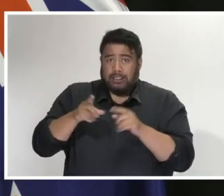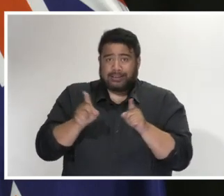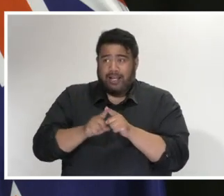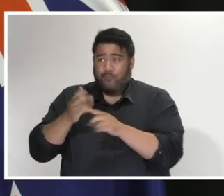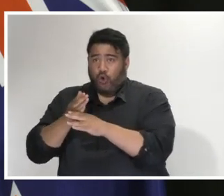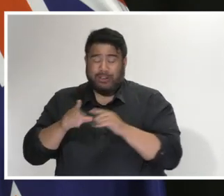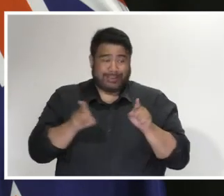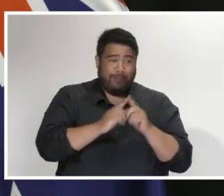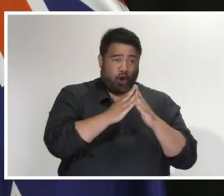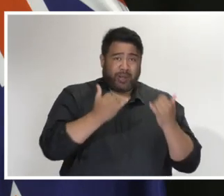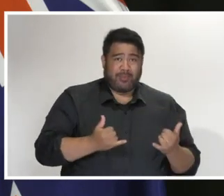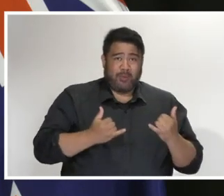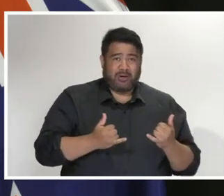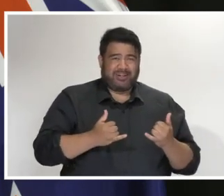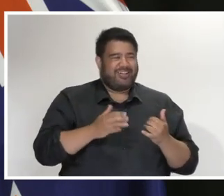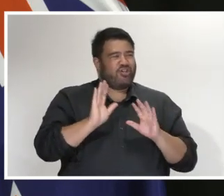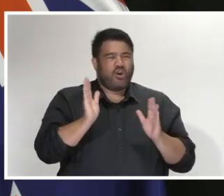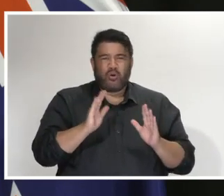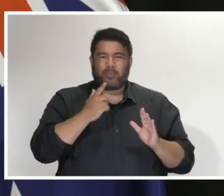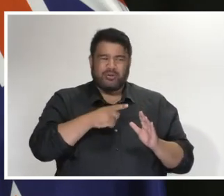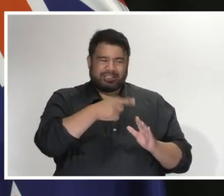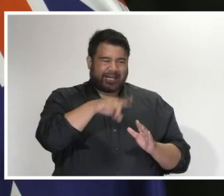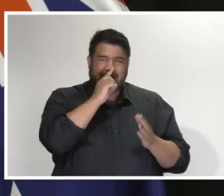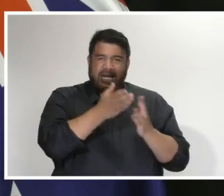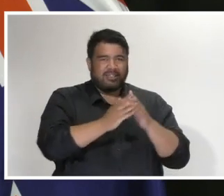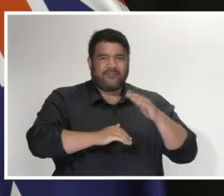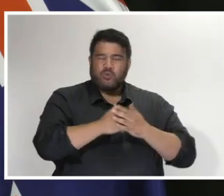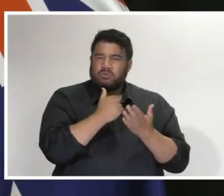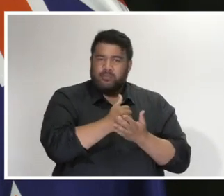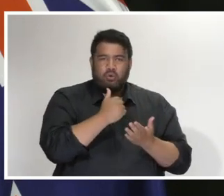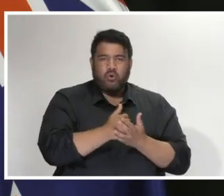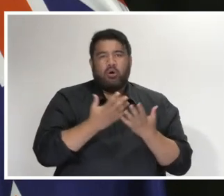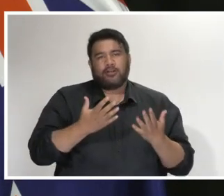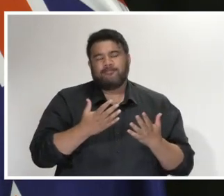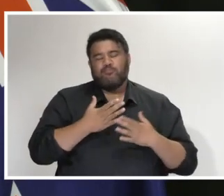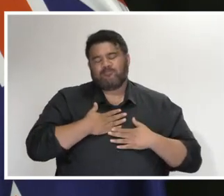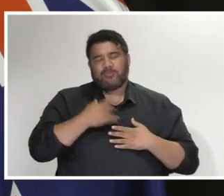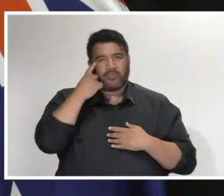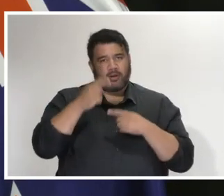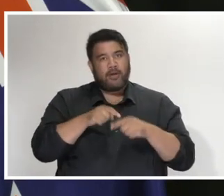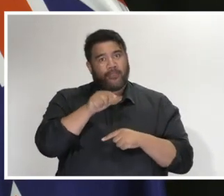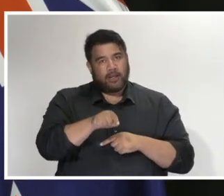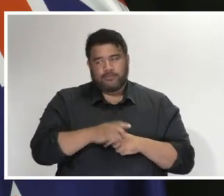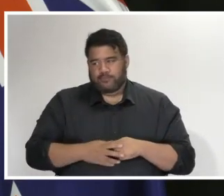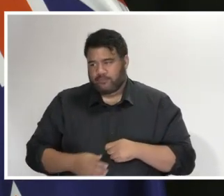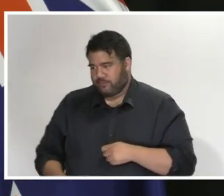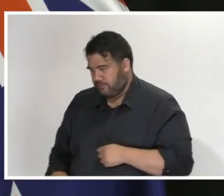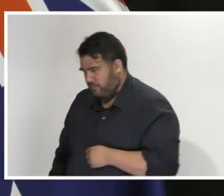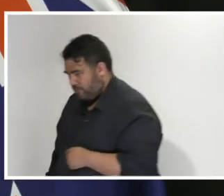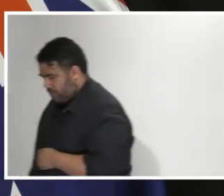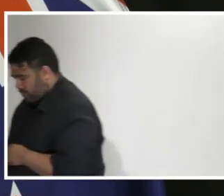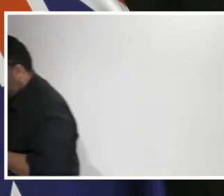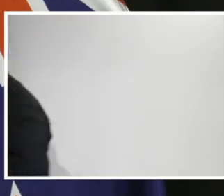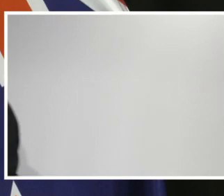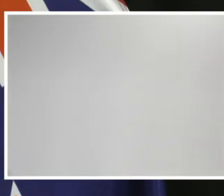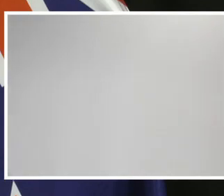home with their families without the support they might normally rely on as we might have from them if they were coming into work every day and sitting at their desk. sector ready for this? Have